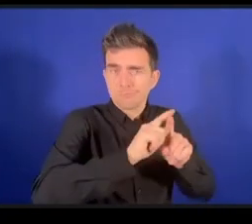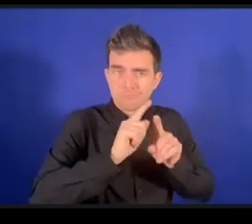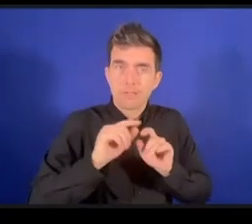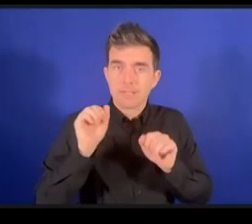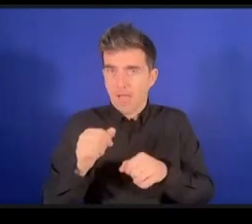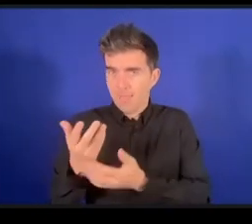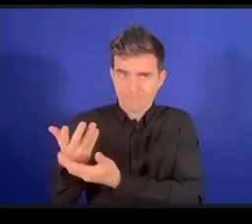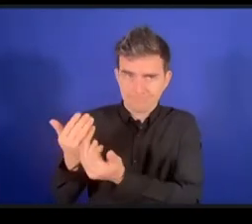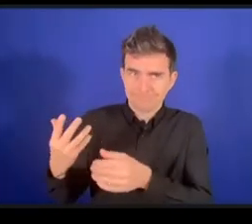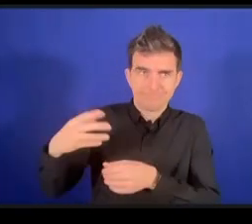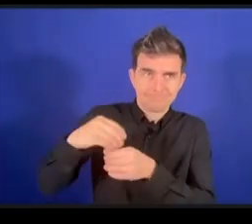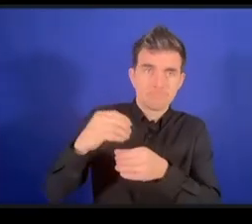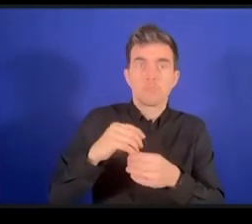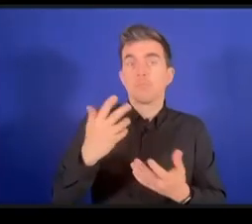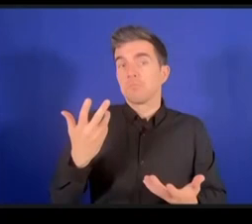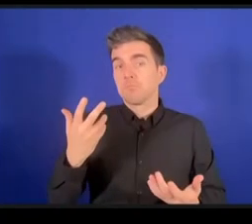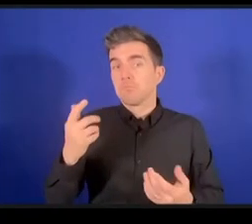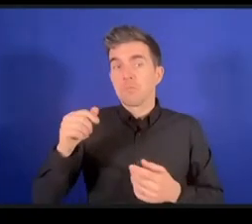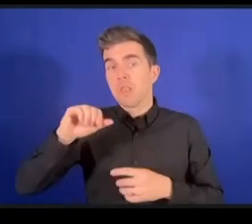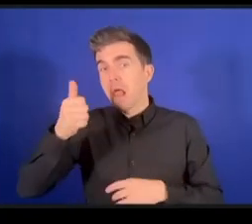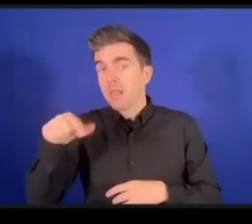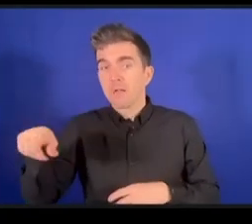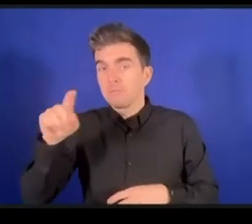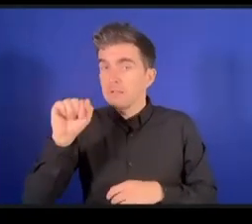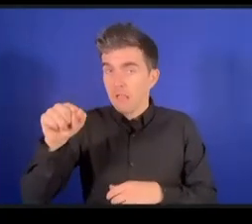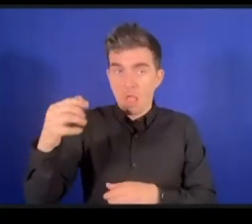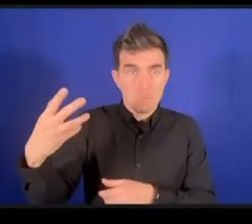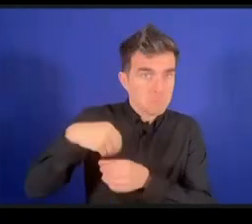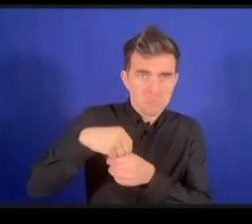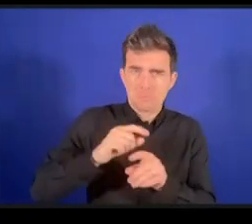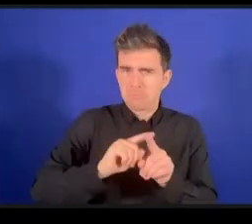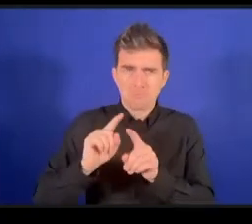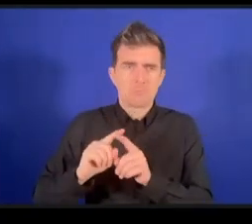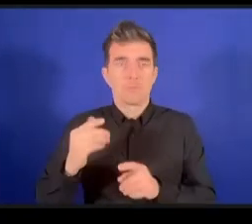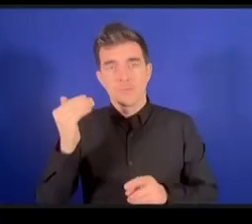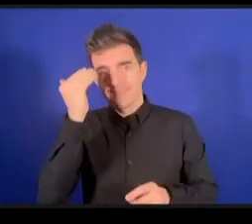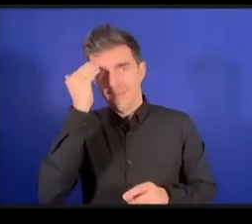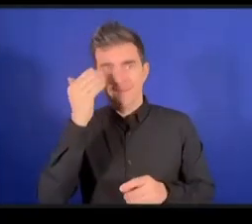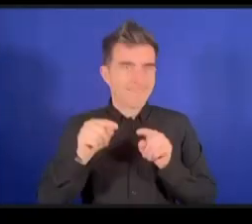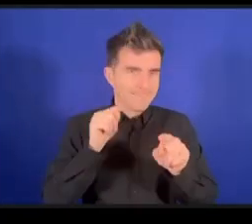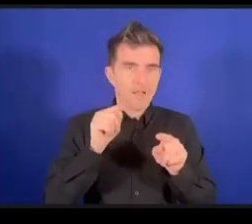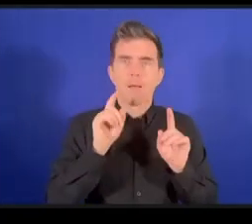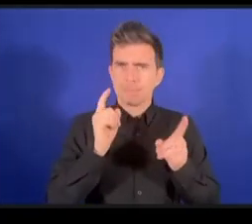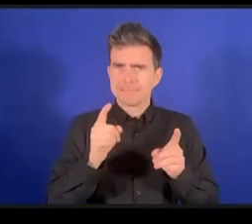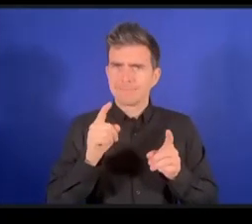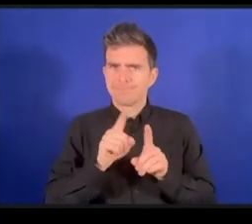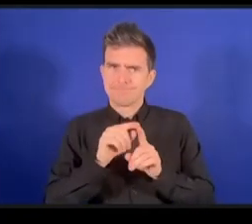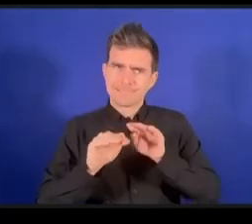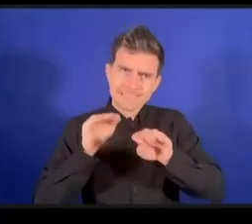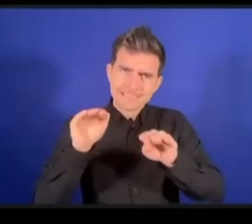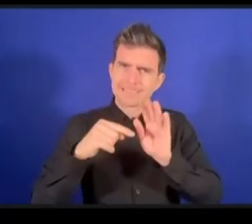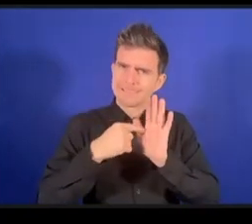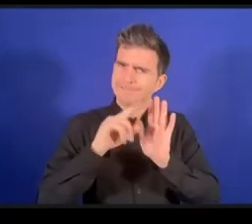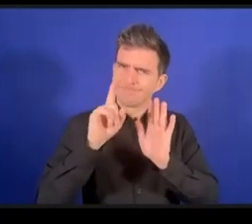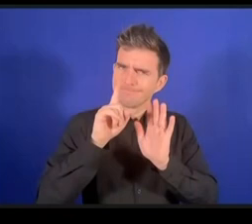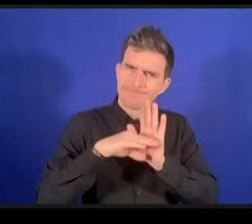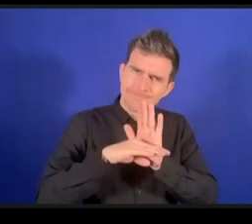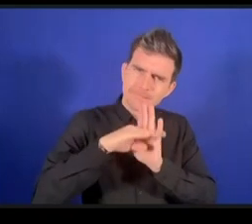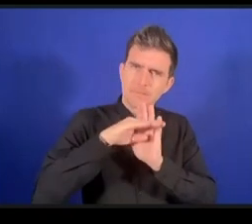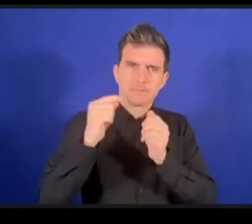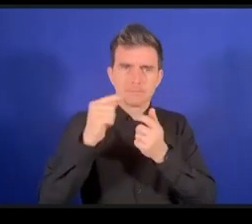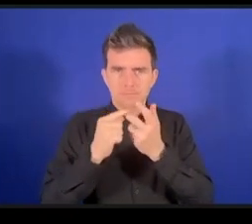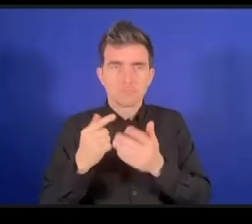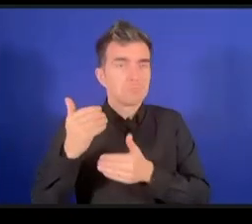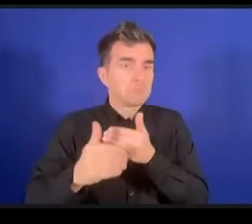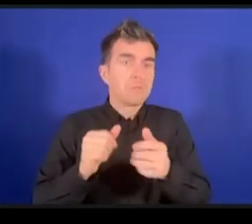hand, the certain measures could be taken to inform the development side, different degrees.